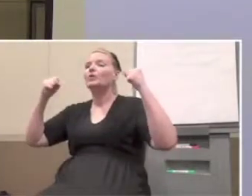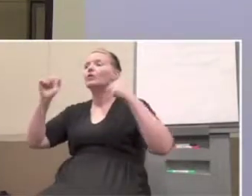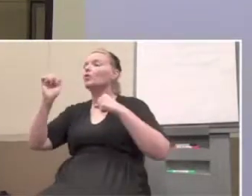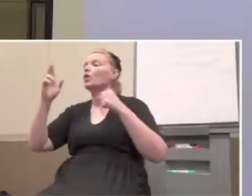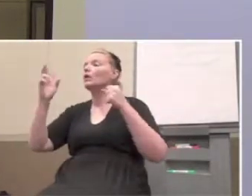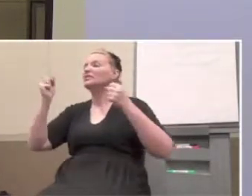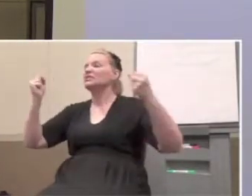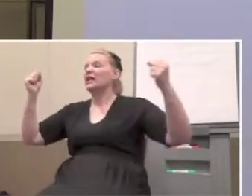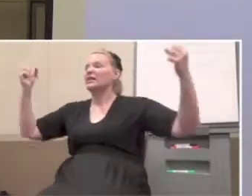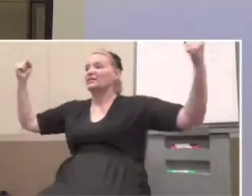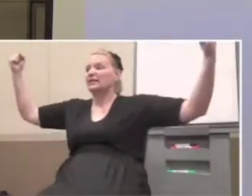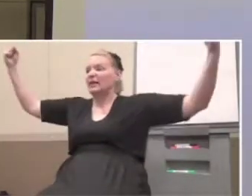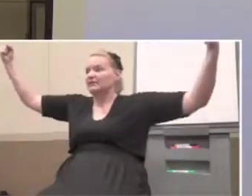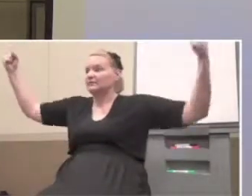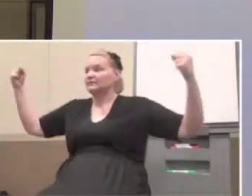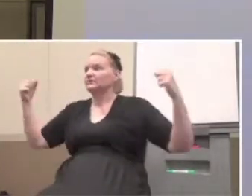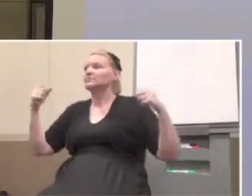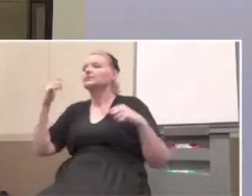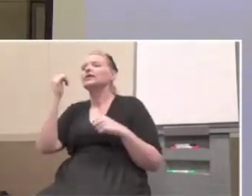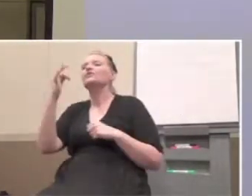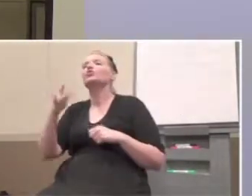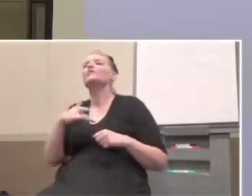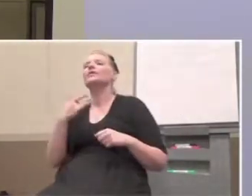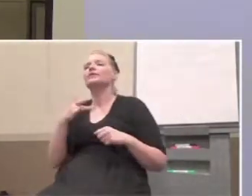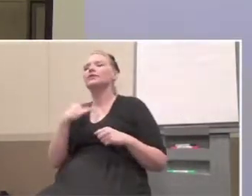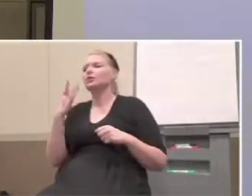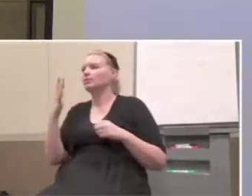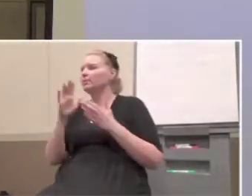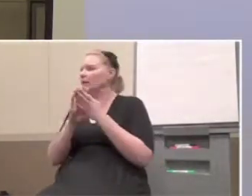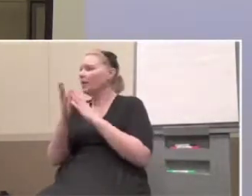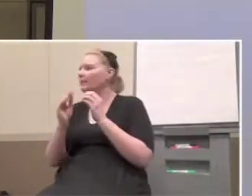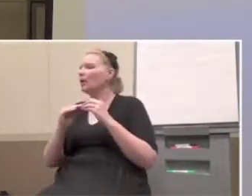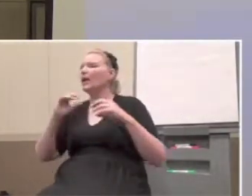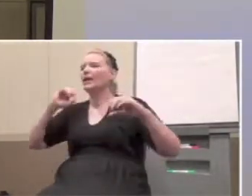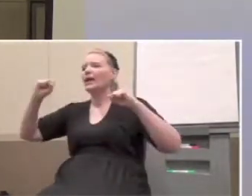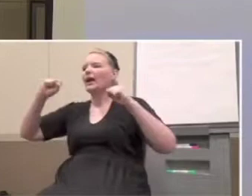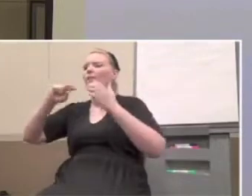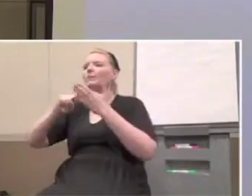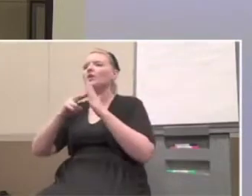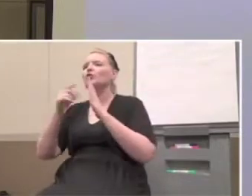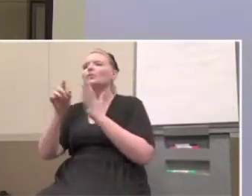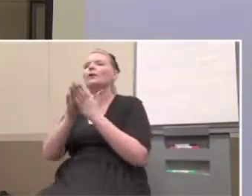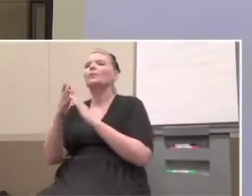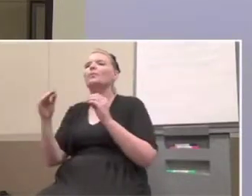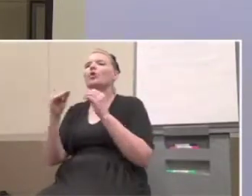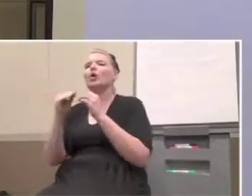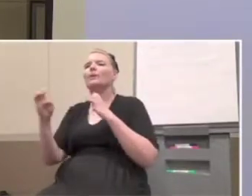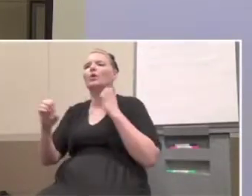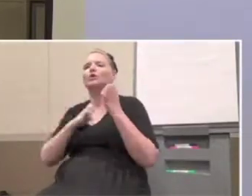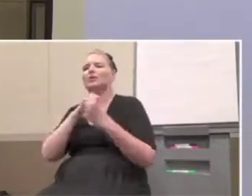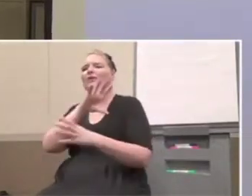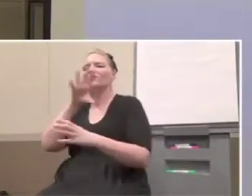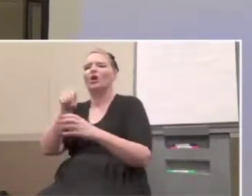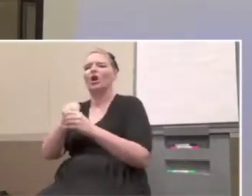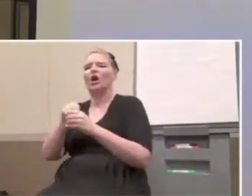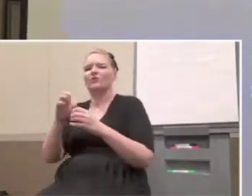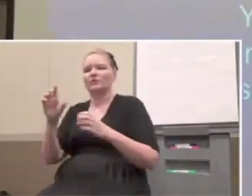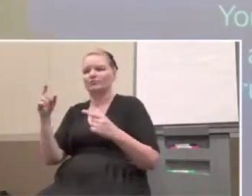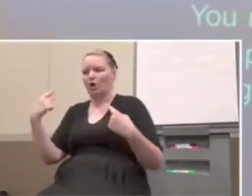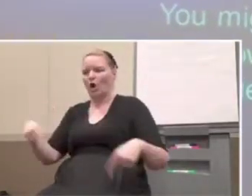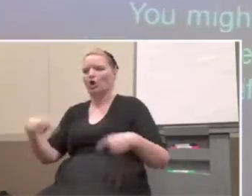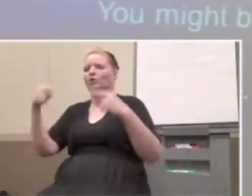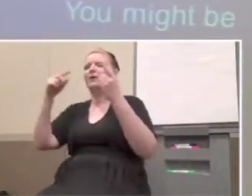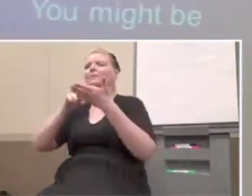get bigger. If you find that you're getting louder, you're probably becoming emotionally involved in the argument, and in which case you're losing